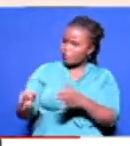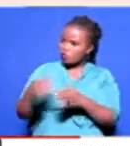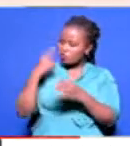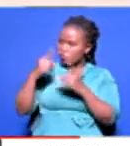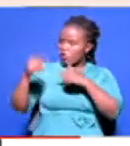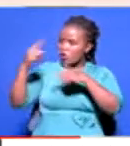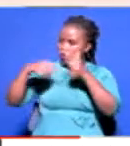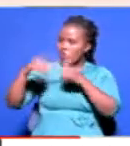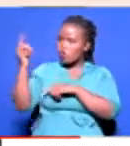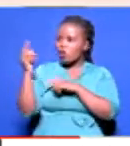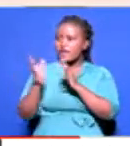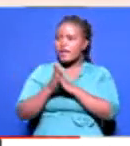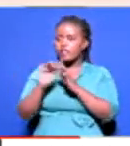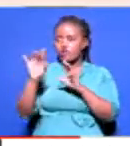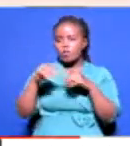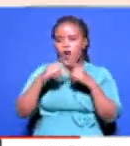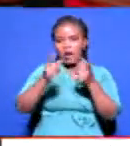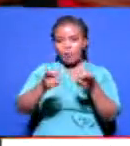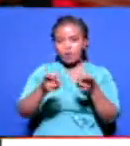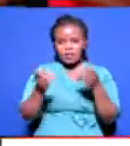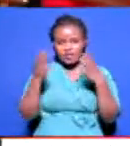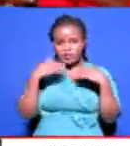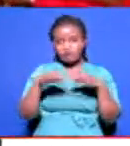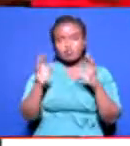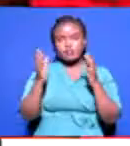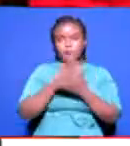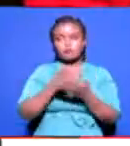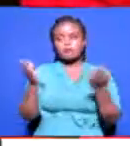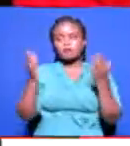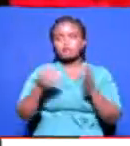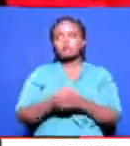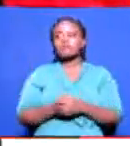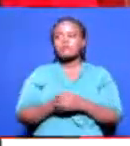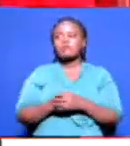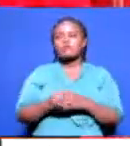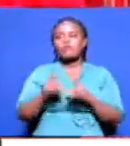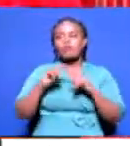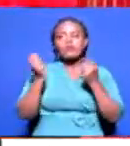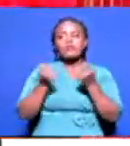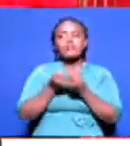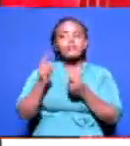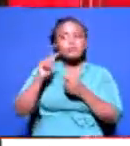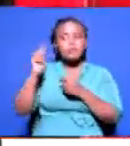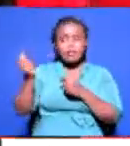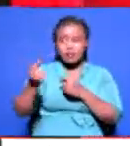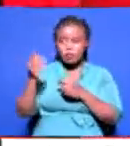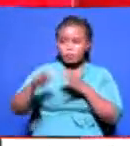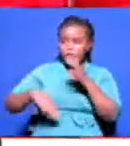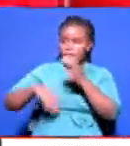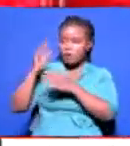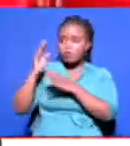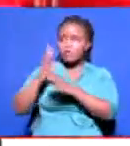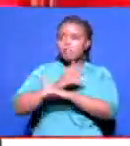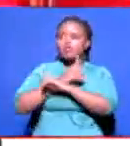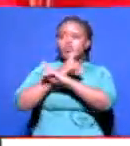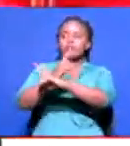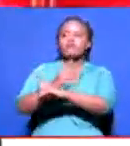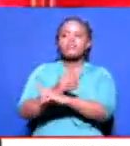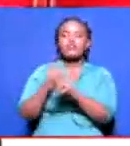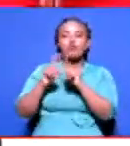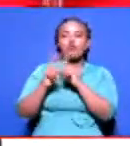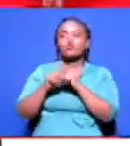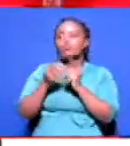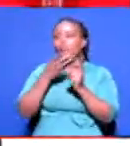actually awarded him a golf kit. Team Kenya will be out to defend the men's 5,000 meters and men's 1,500